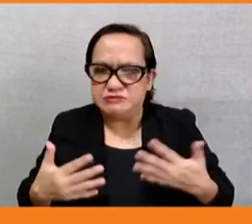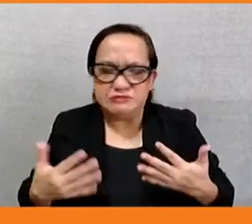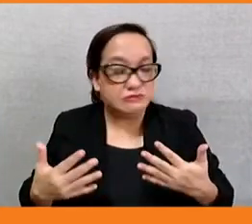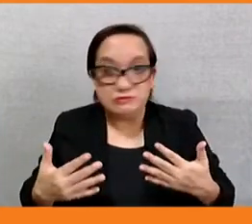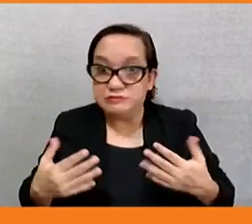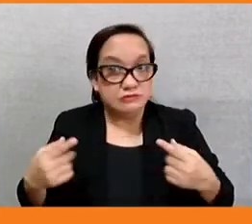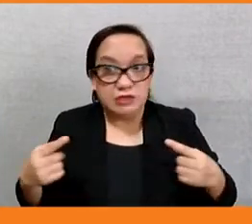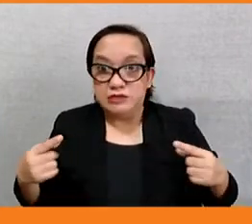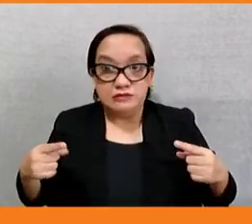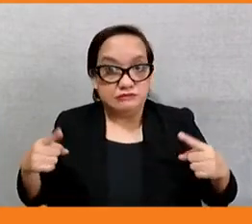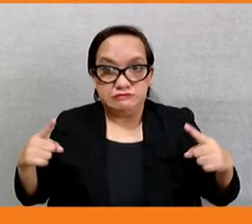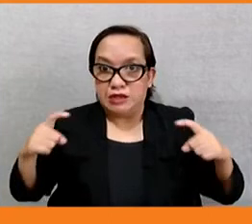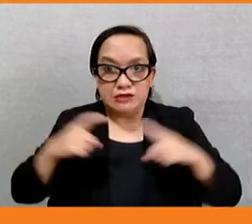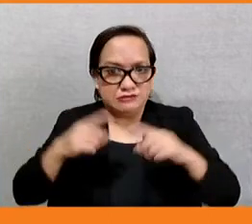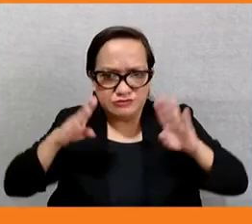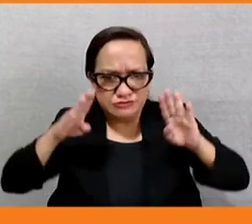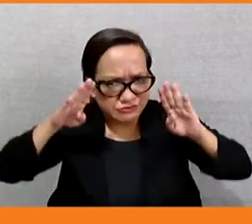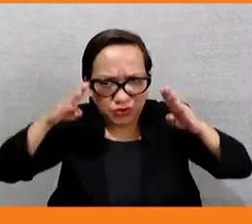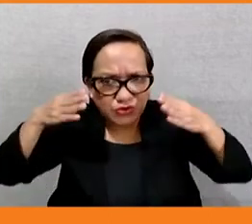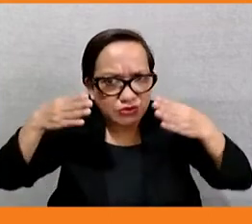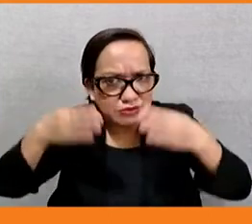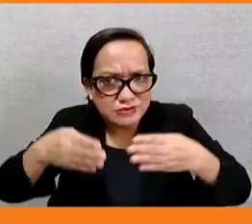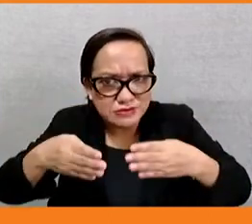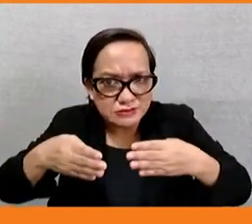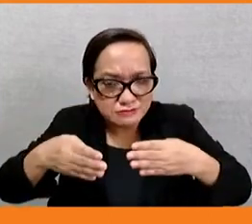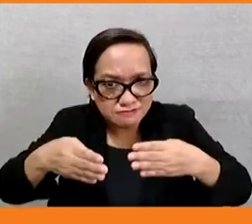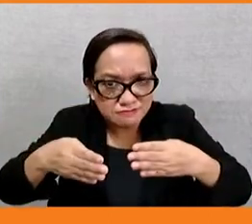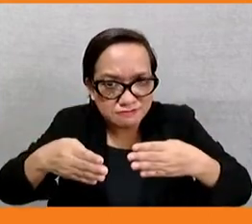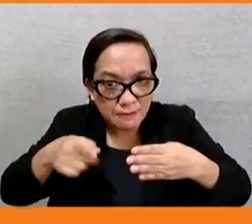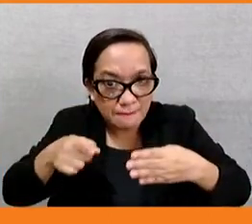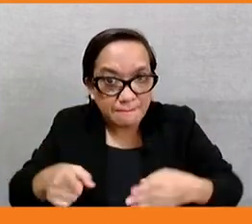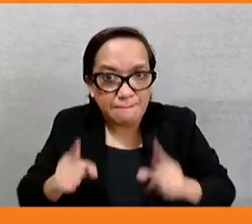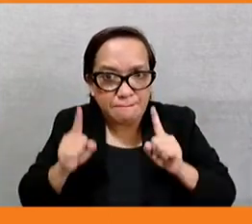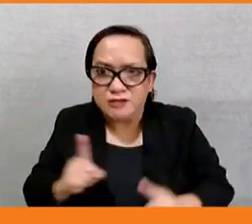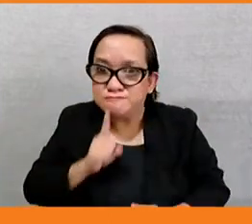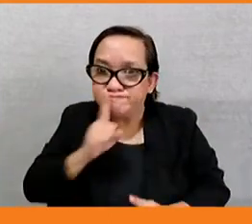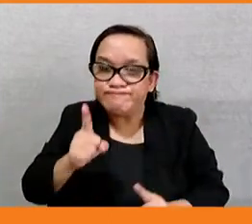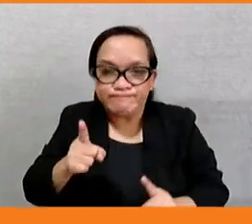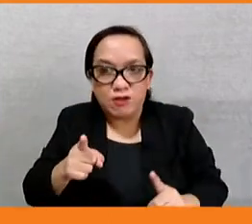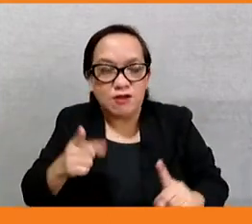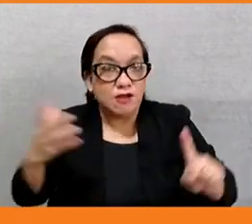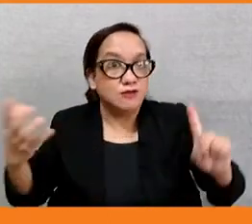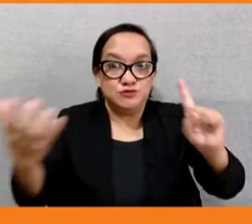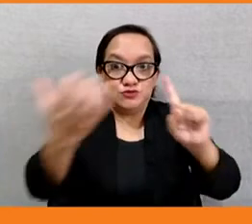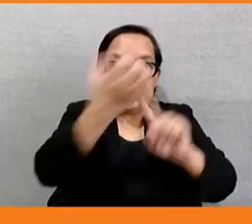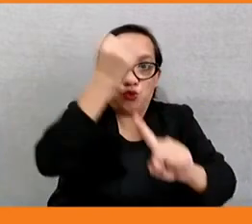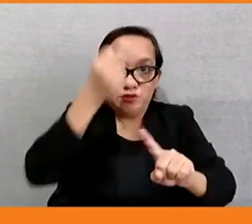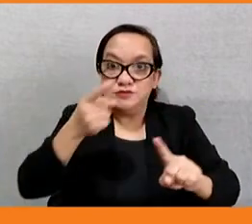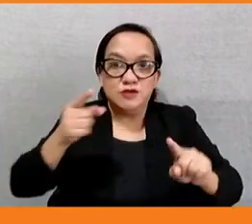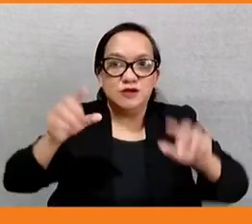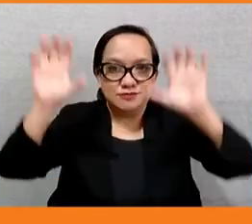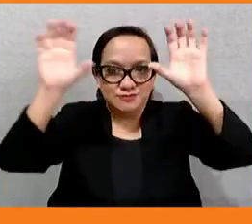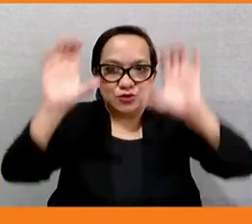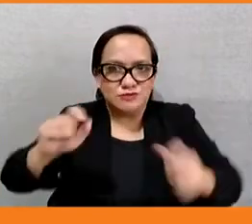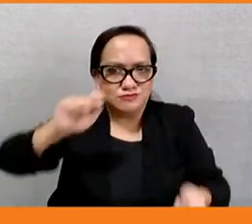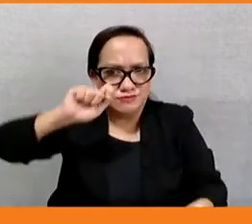on ensuring that the negative impacts of climate action on people are anticipated and the challenges and